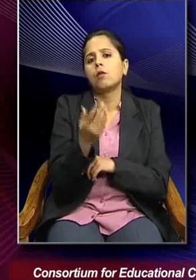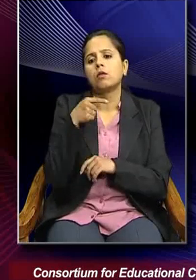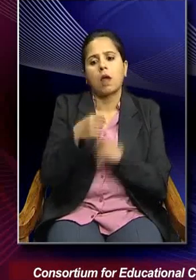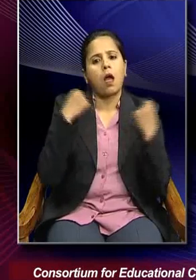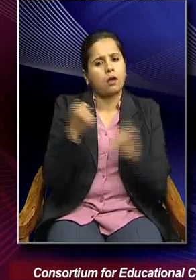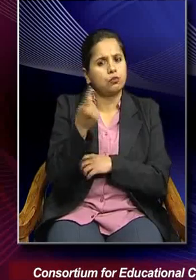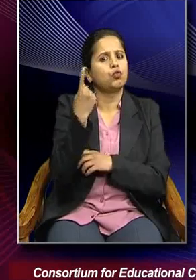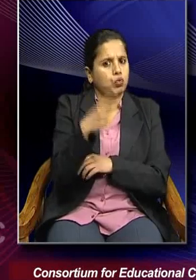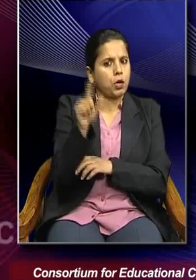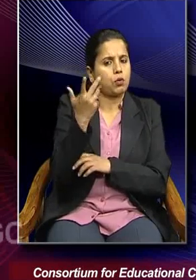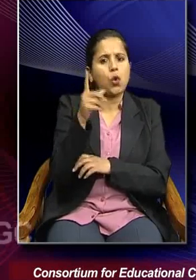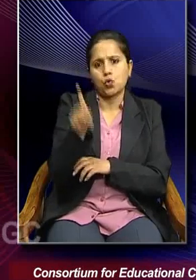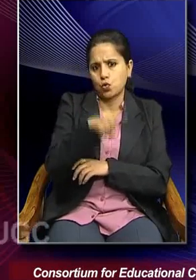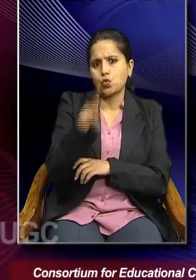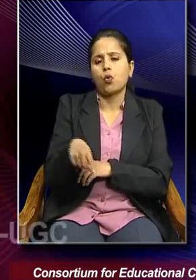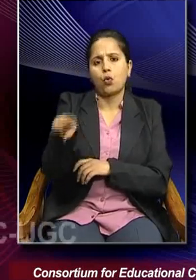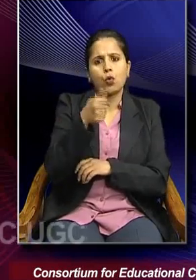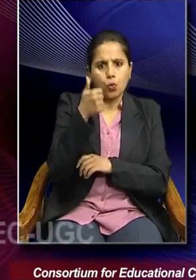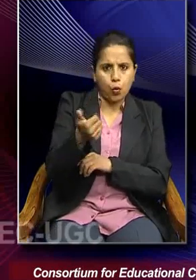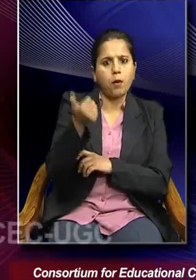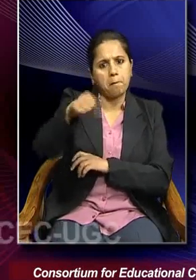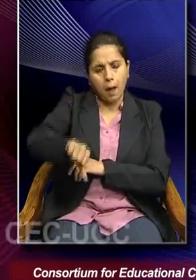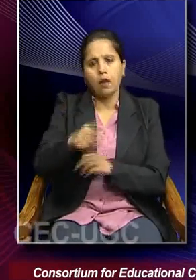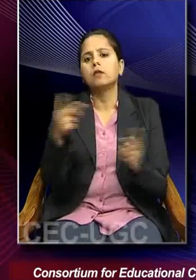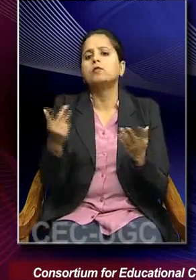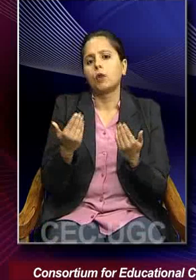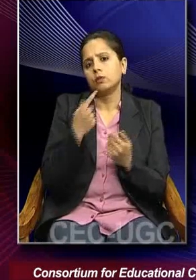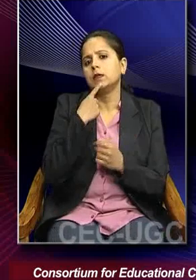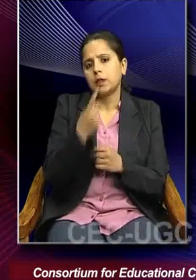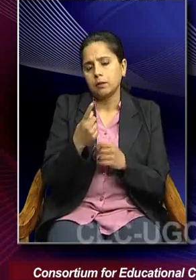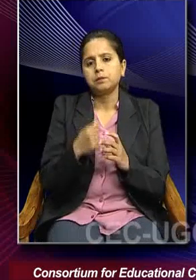is right or wrong or good or bad.